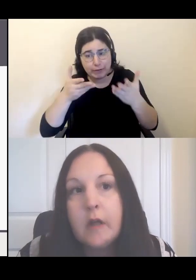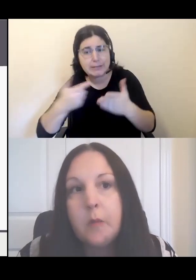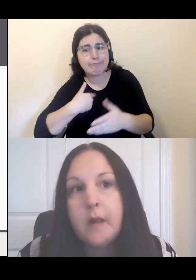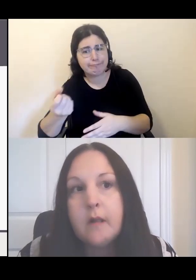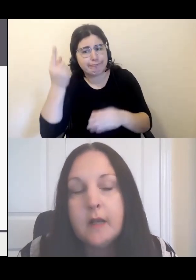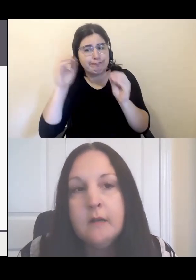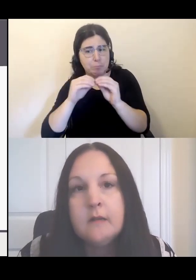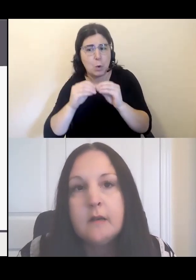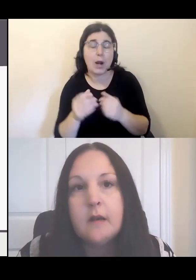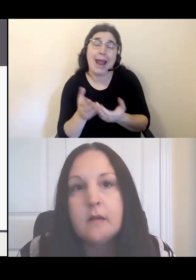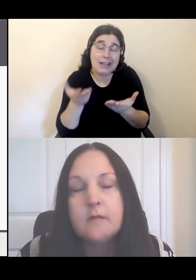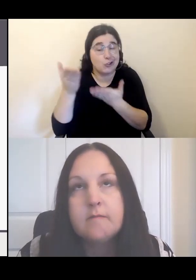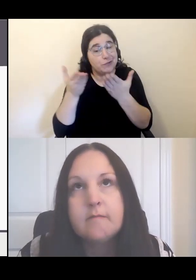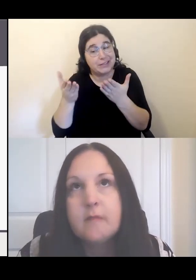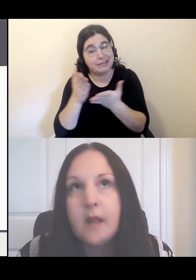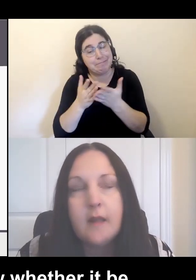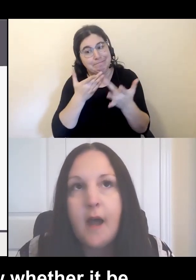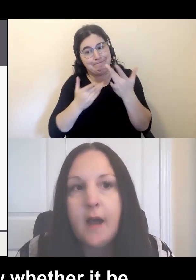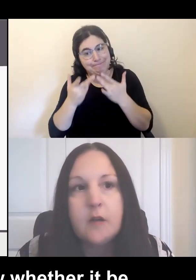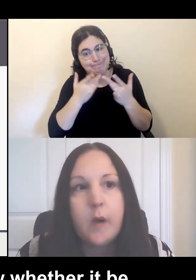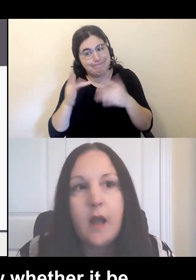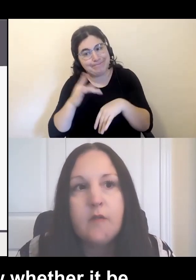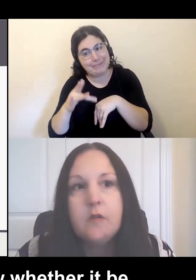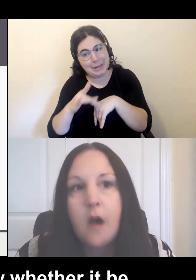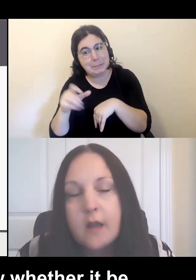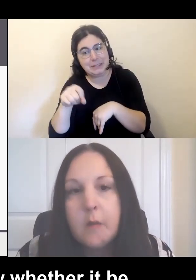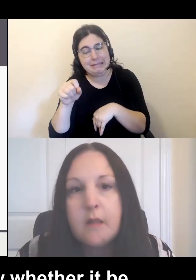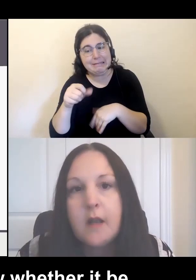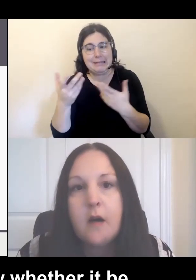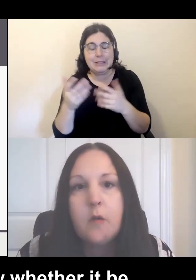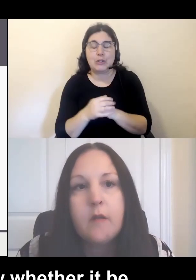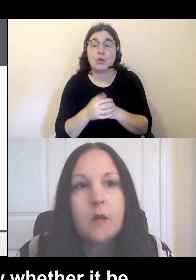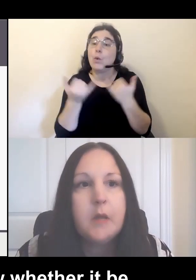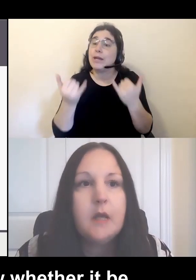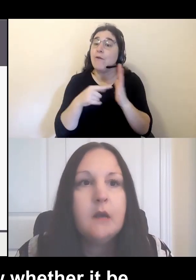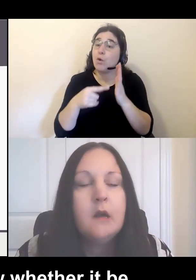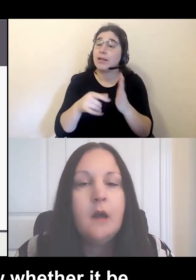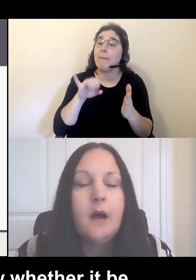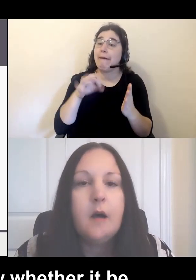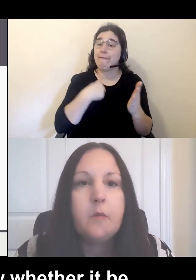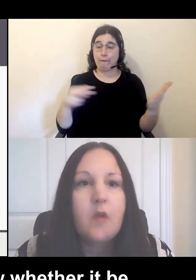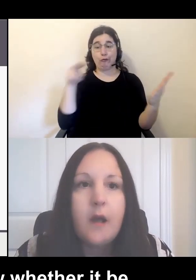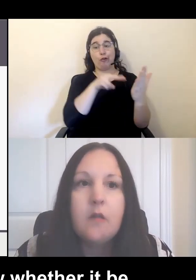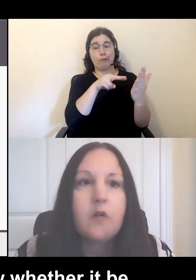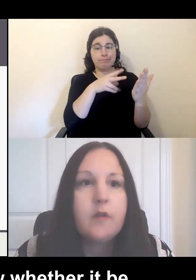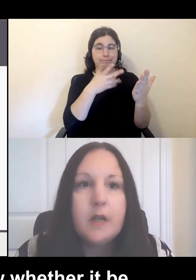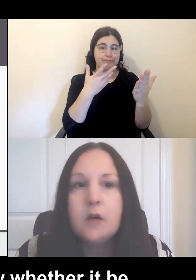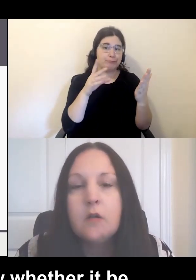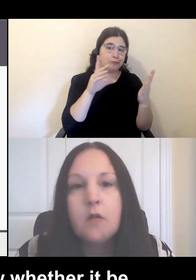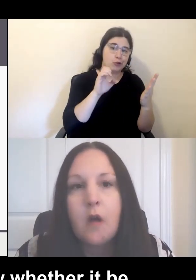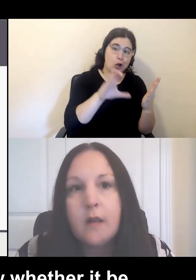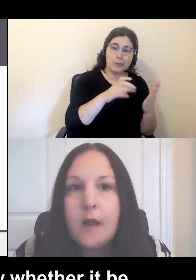lack of availability. In that when I view documents now, whether it be signs